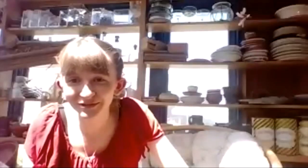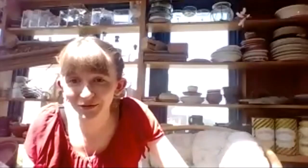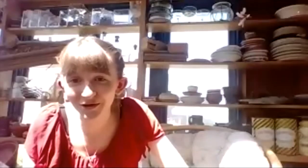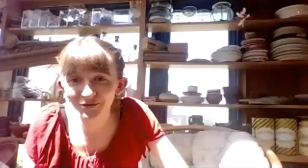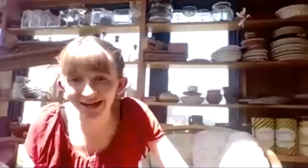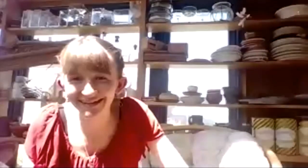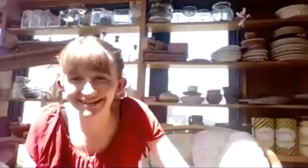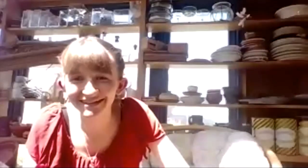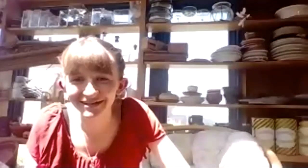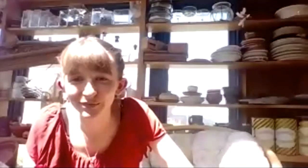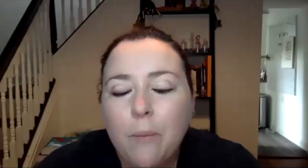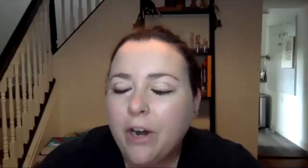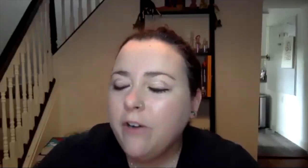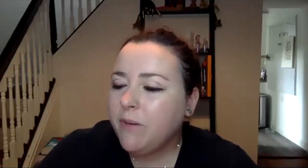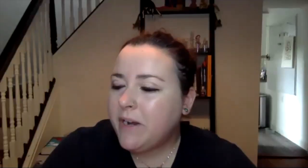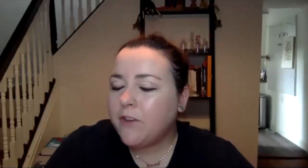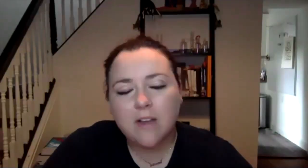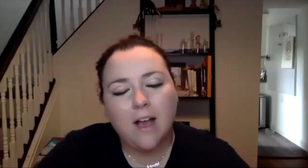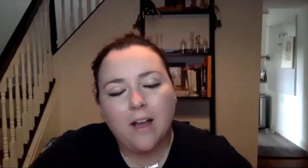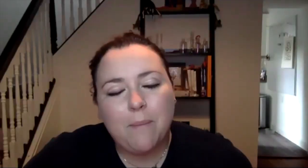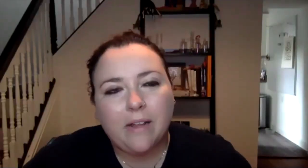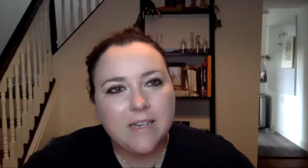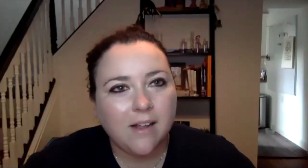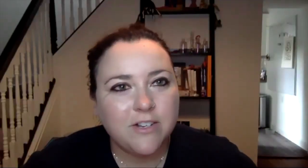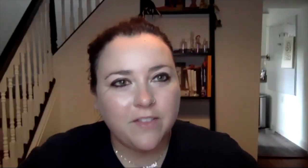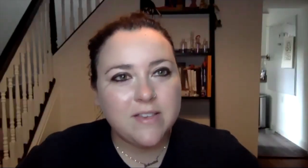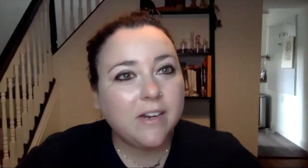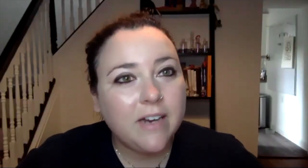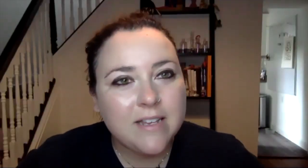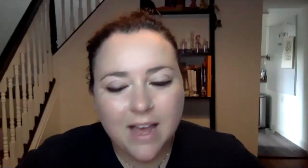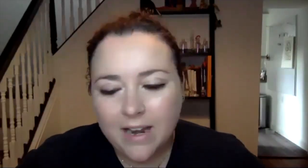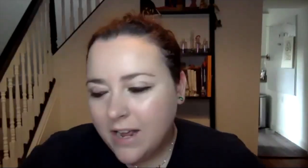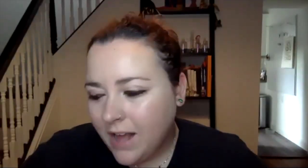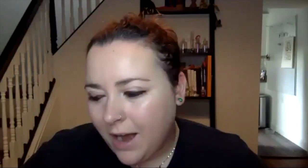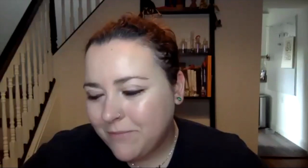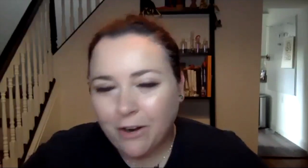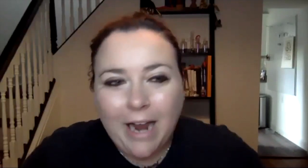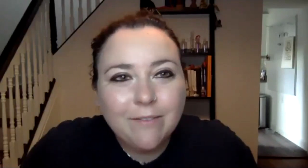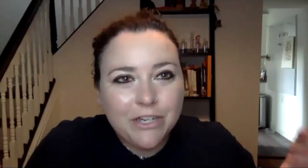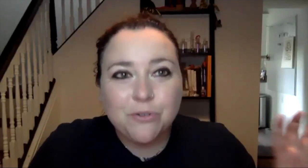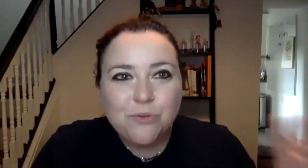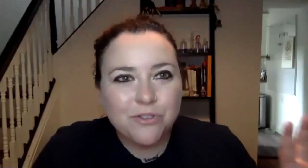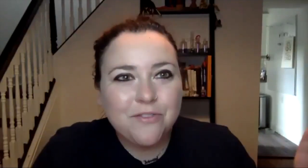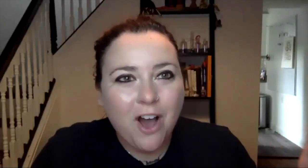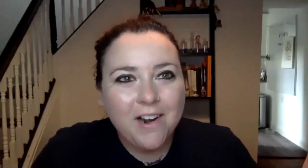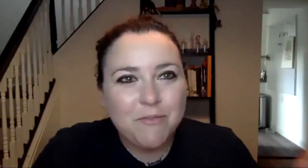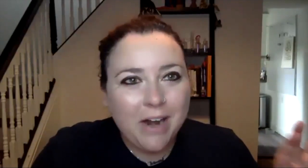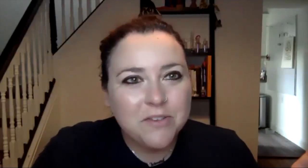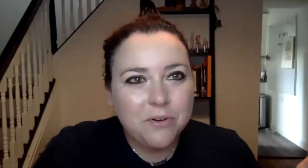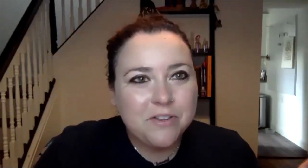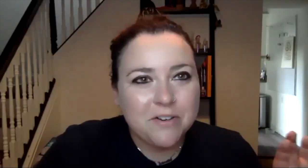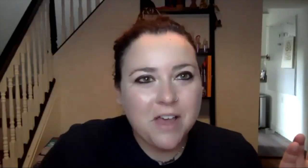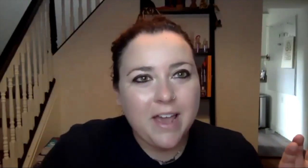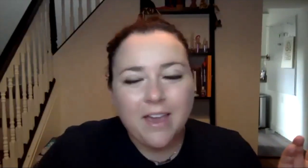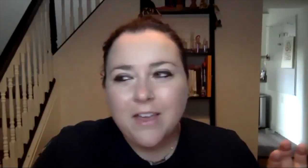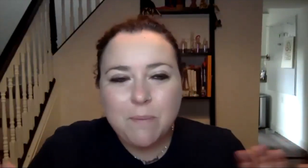just we don't know yet. Right. But We yeah. heard from another paleontologist on this series that there are kind of like 2 schools of thought of